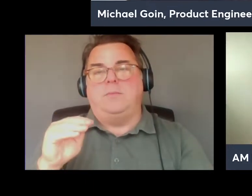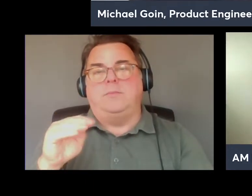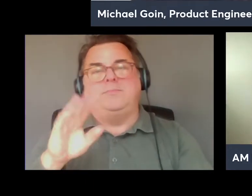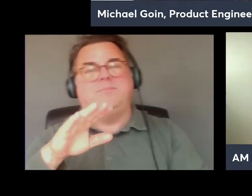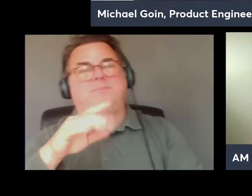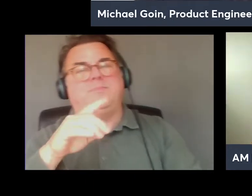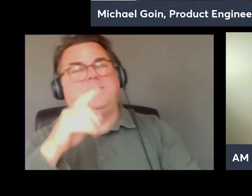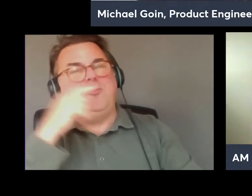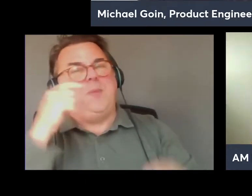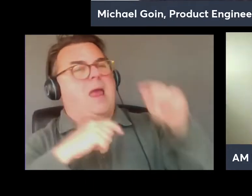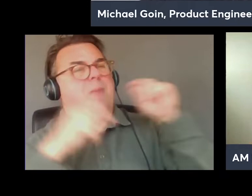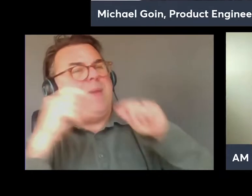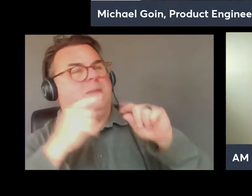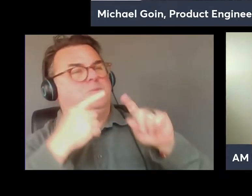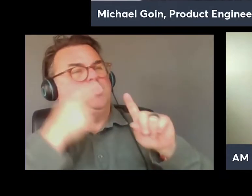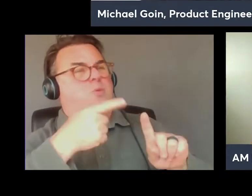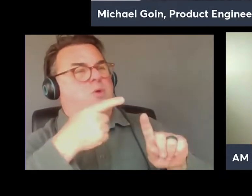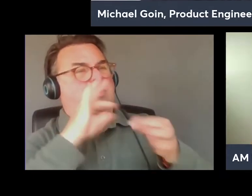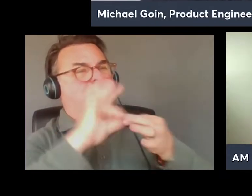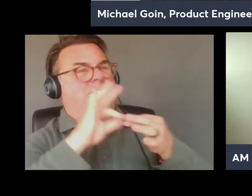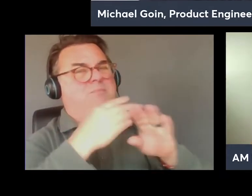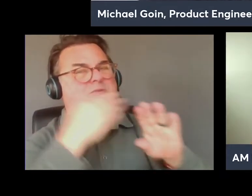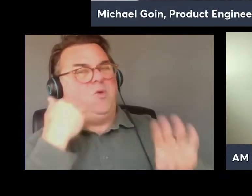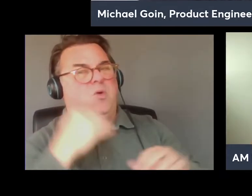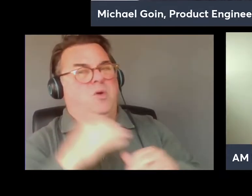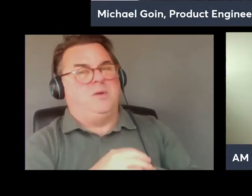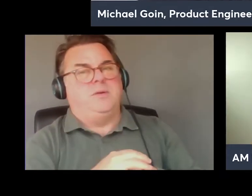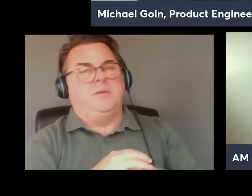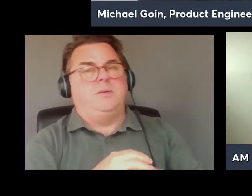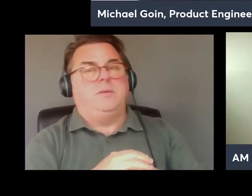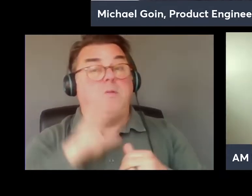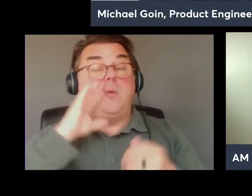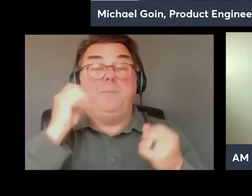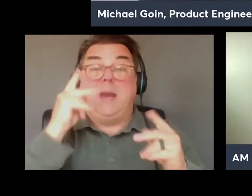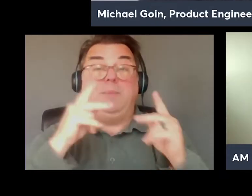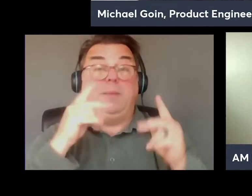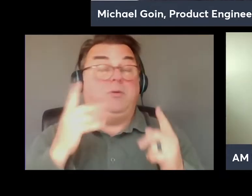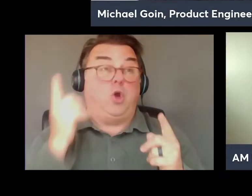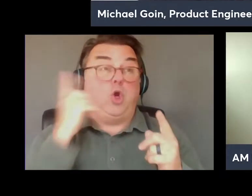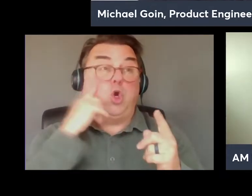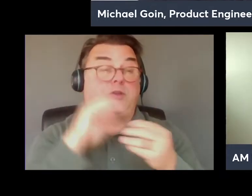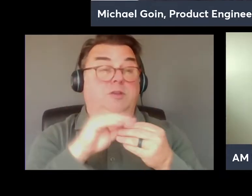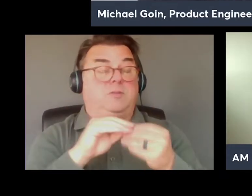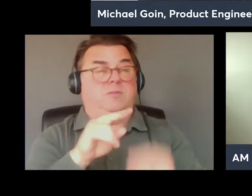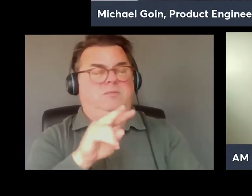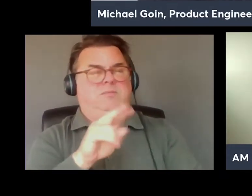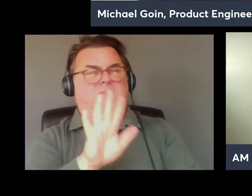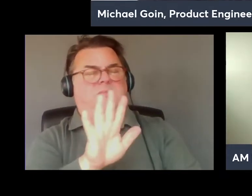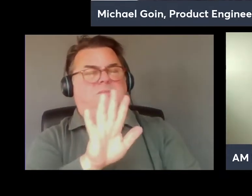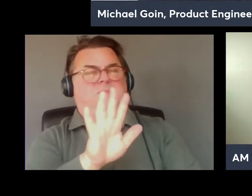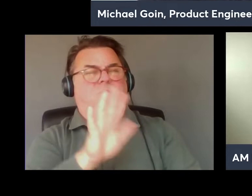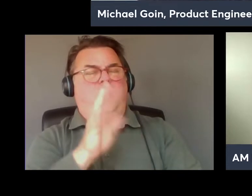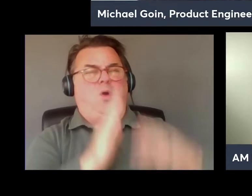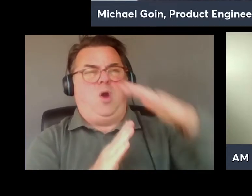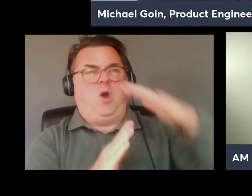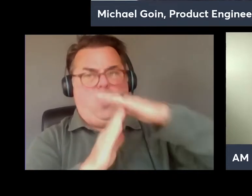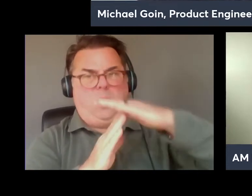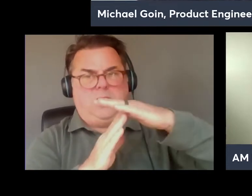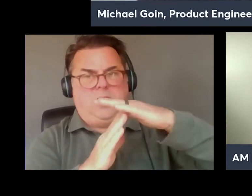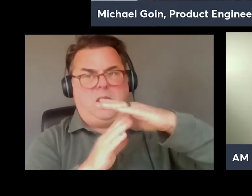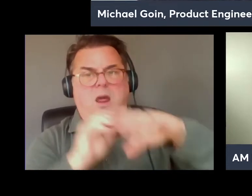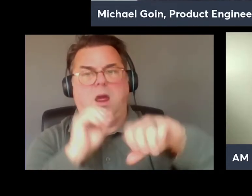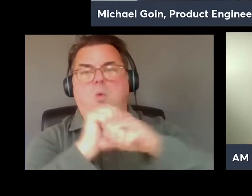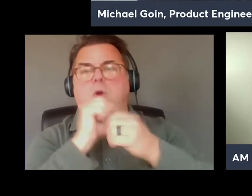a point you made earlier, because a lot of people probably heard this, are like, wait, hold on, time out. Because I work with so many